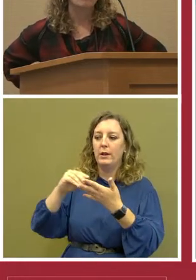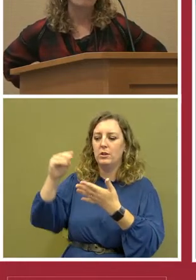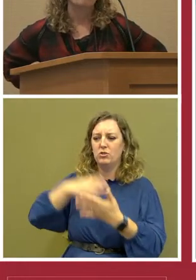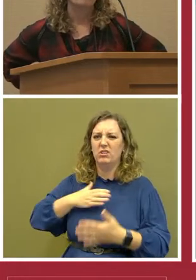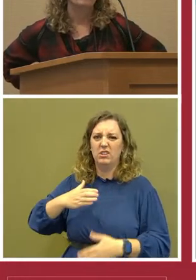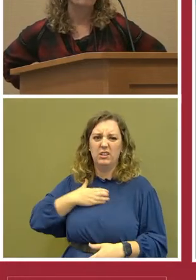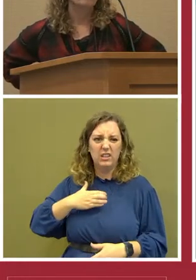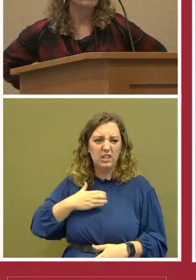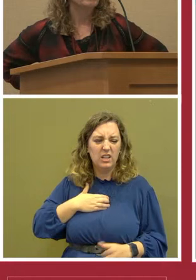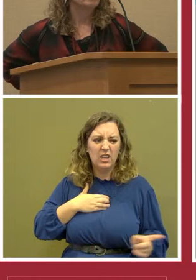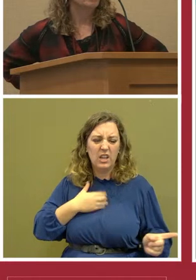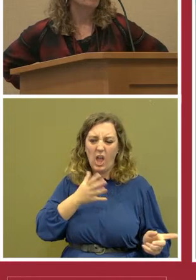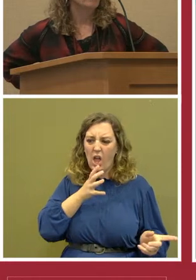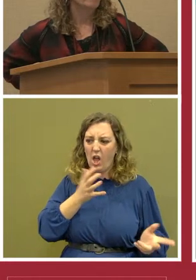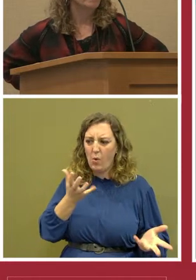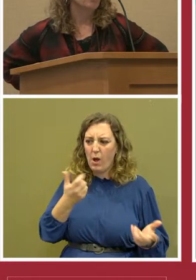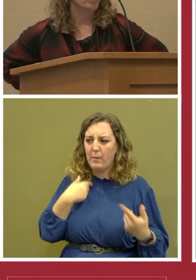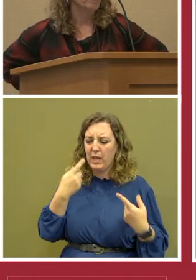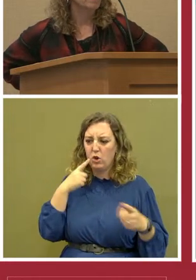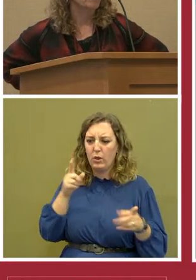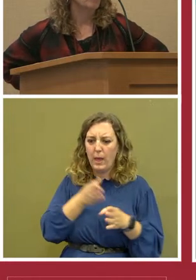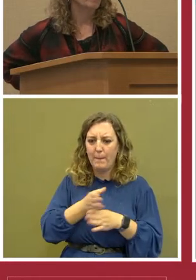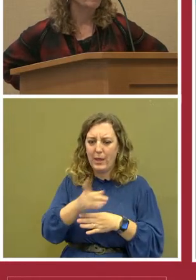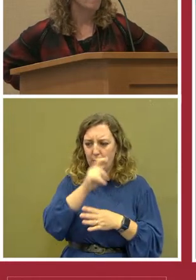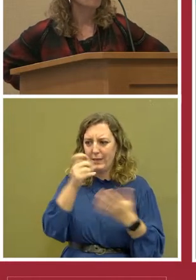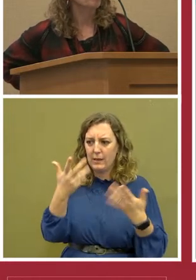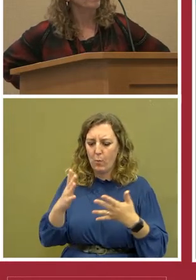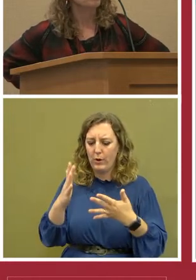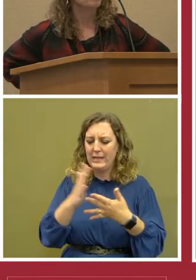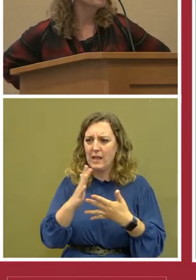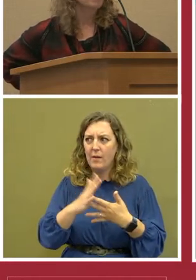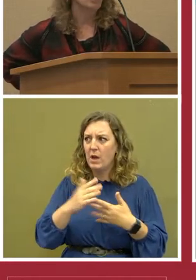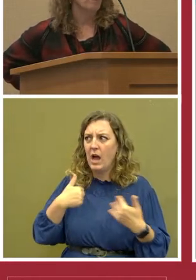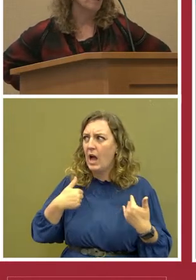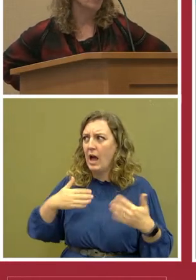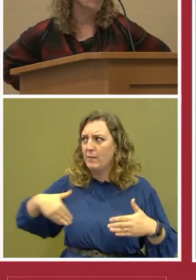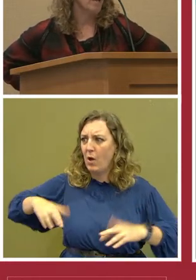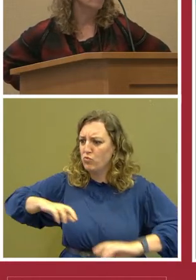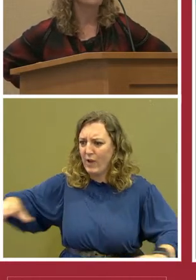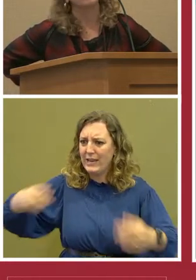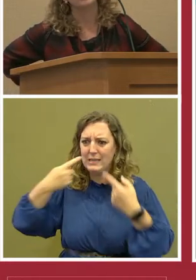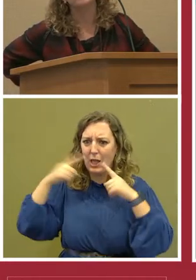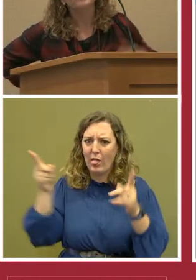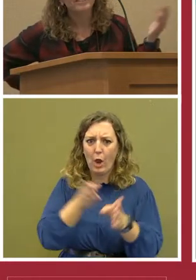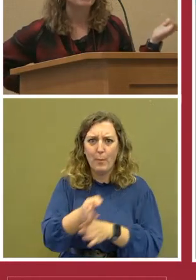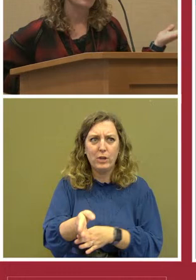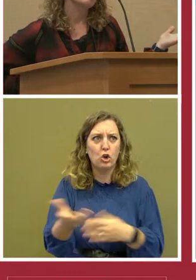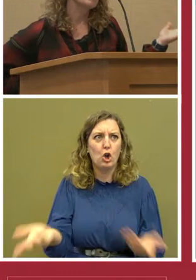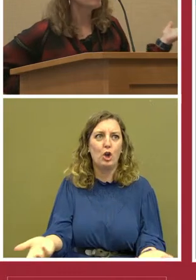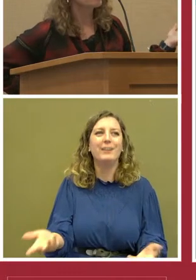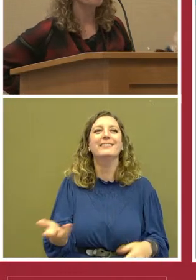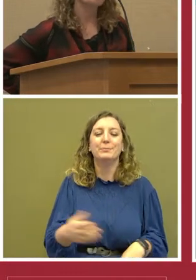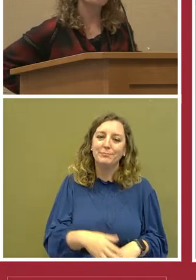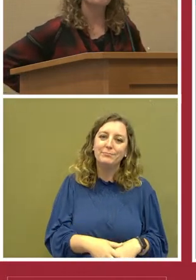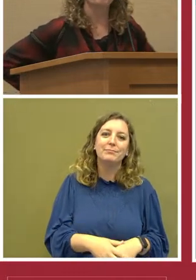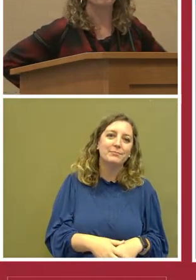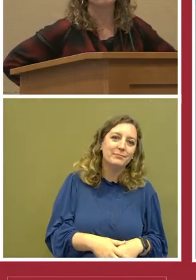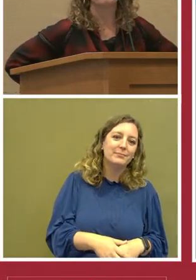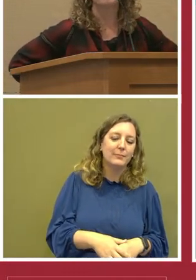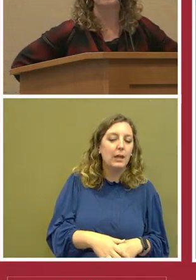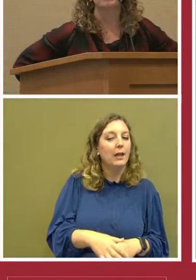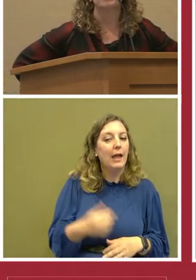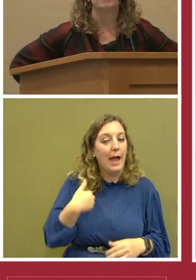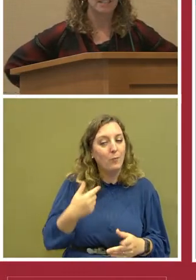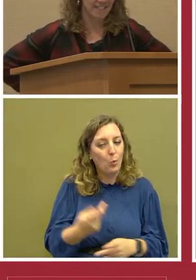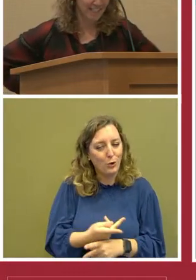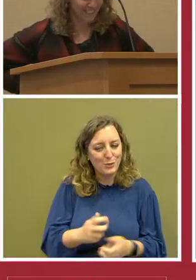like, they want me to declare my major because I'm already a sophomore, but I don't want to declare my major yet. So I'm like, well, there's worse